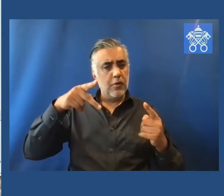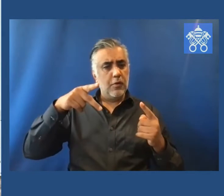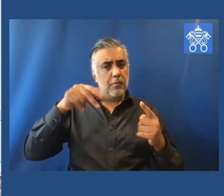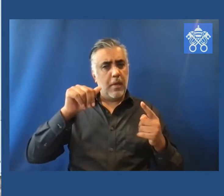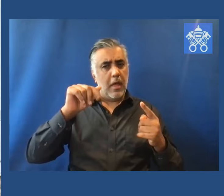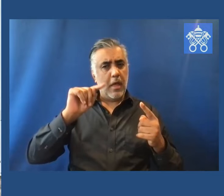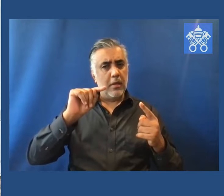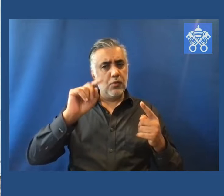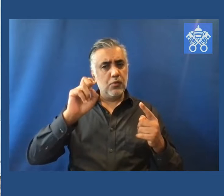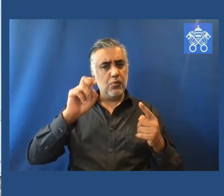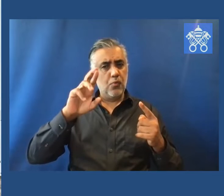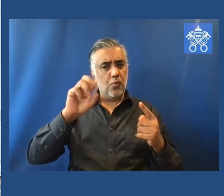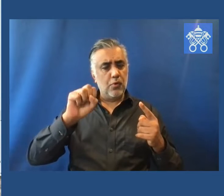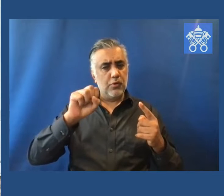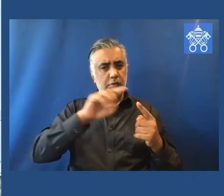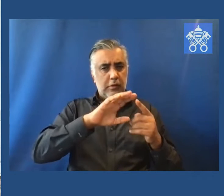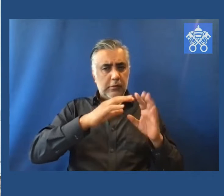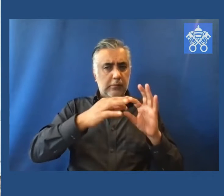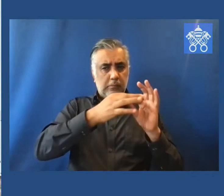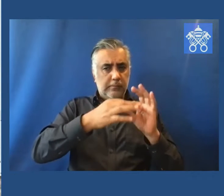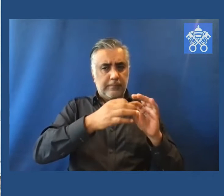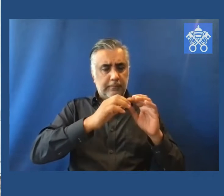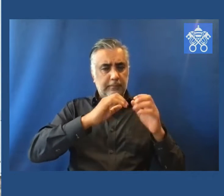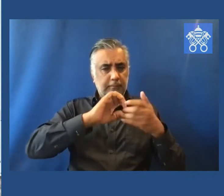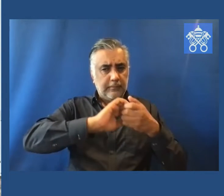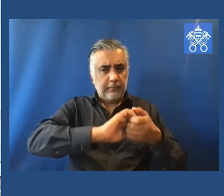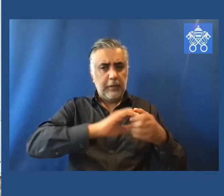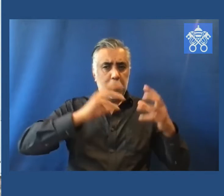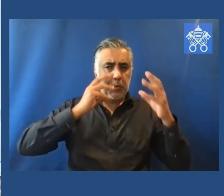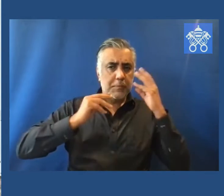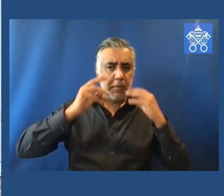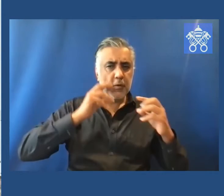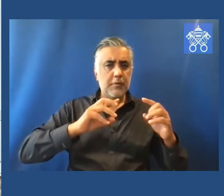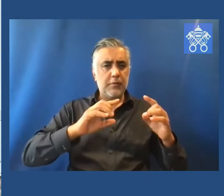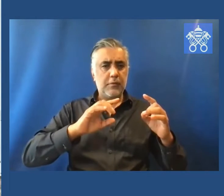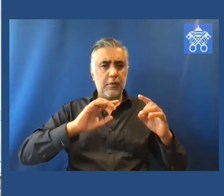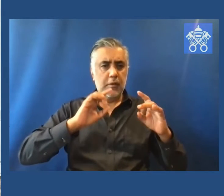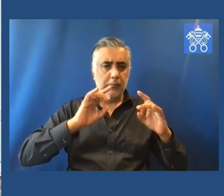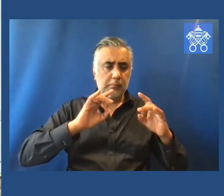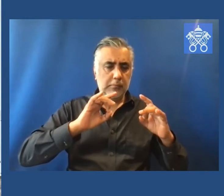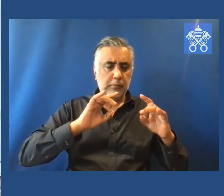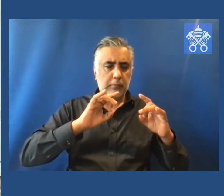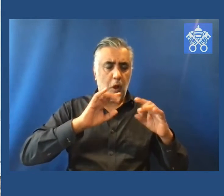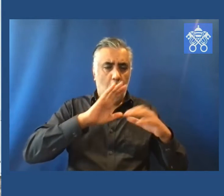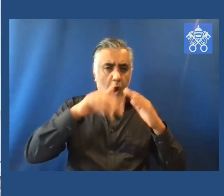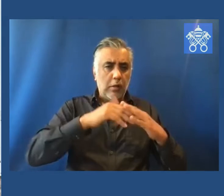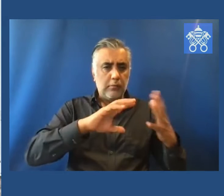solidarity and the closeness of their pastors who are experiencing and showing